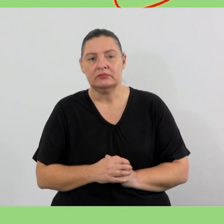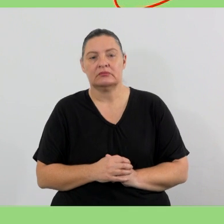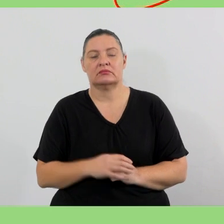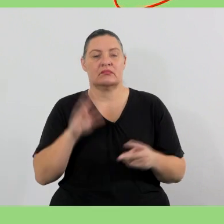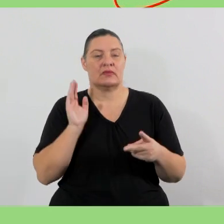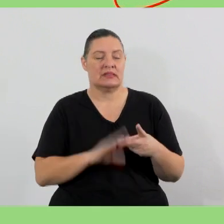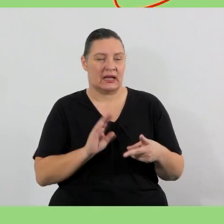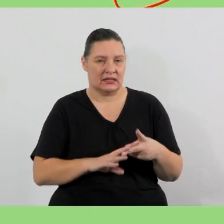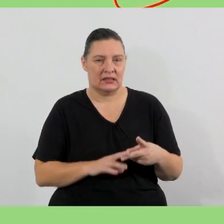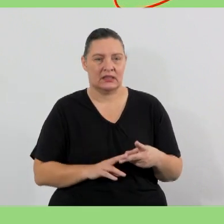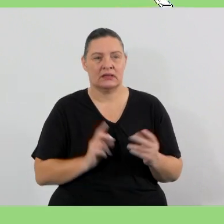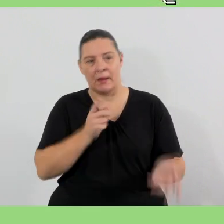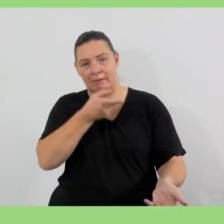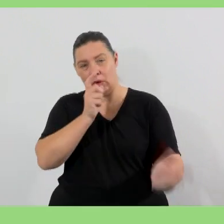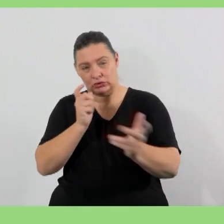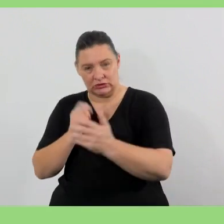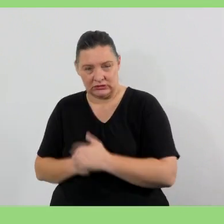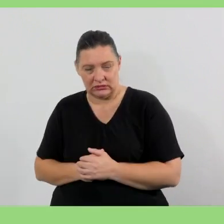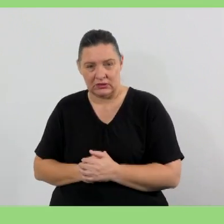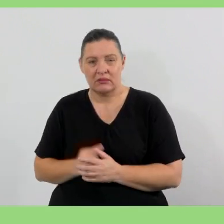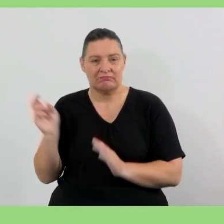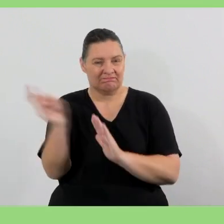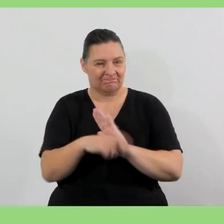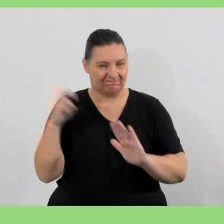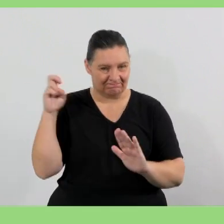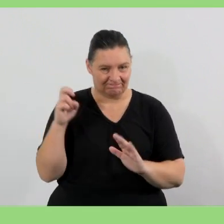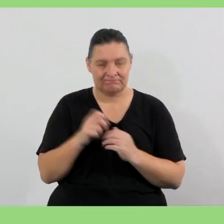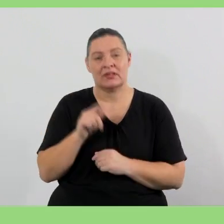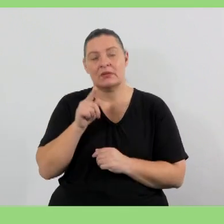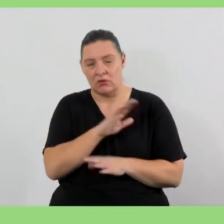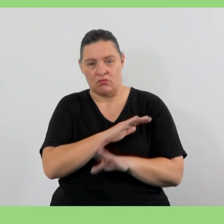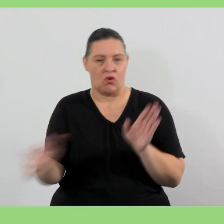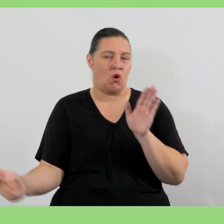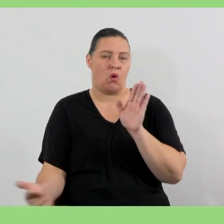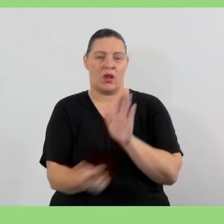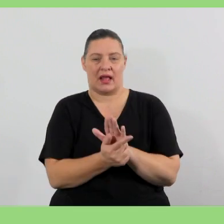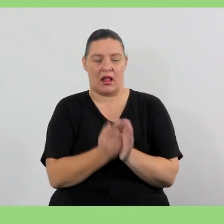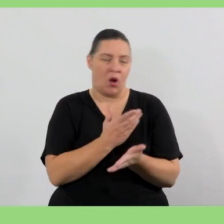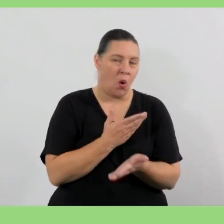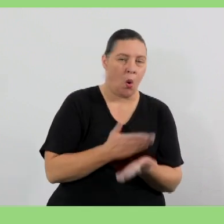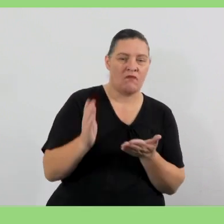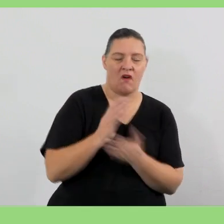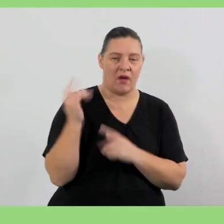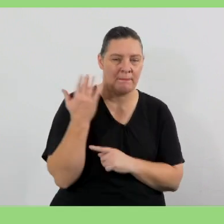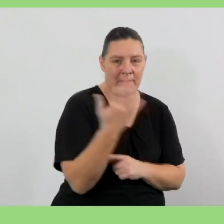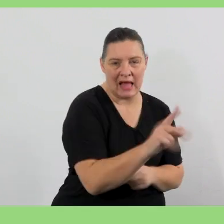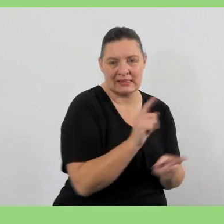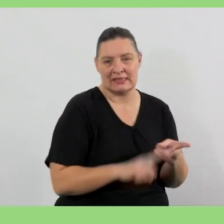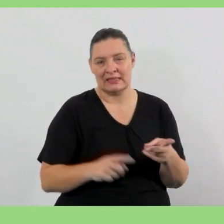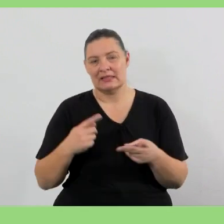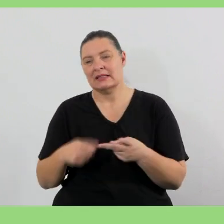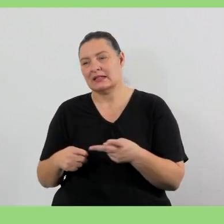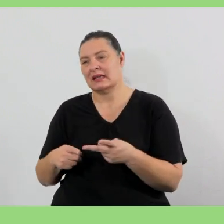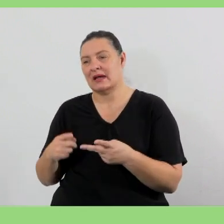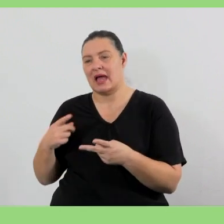The second one is poaching. So when we are speaking of poaching, this is the illegal removal of plants and animals